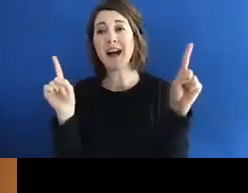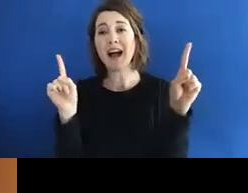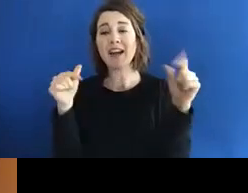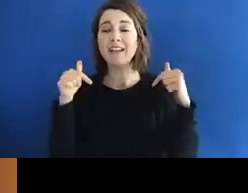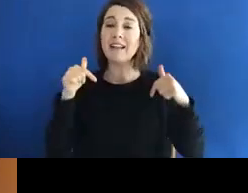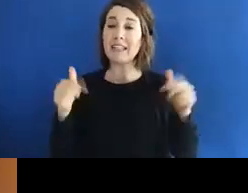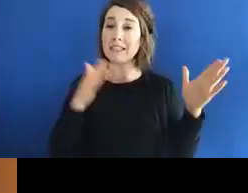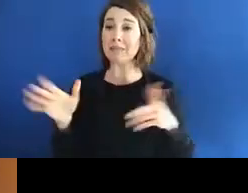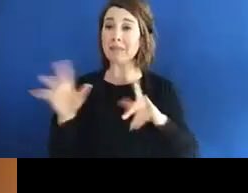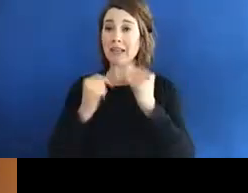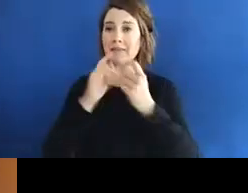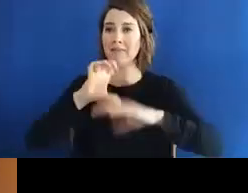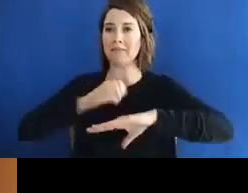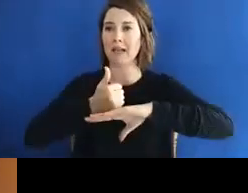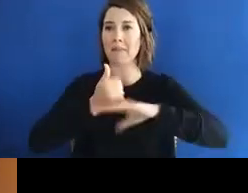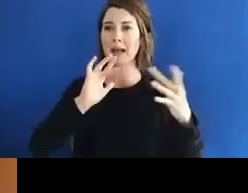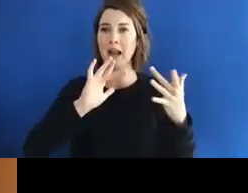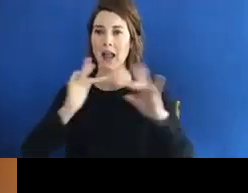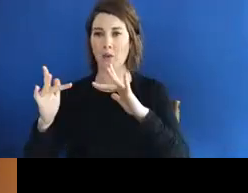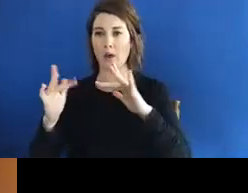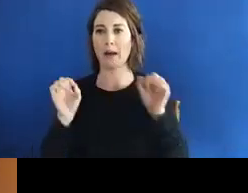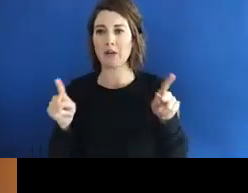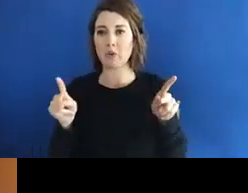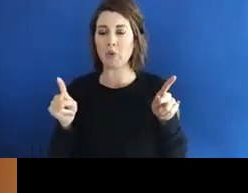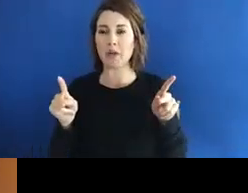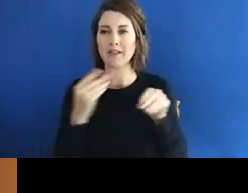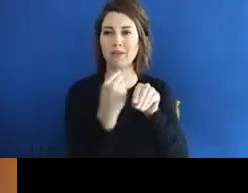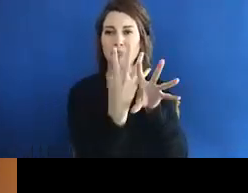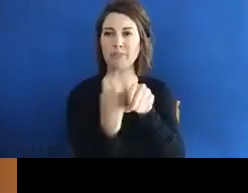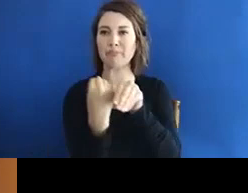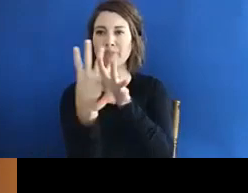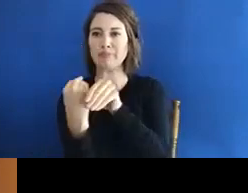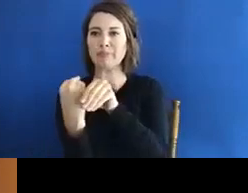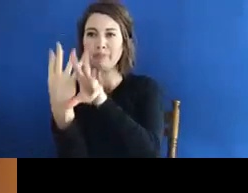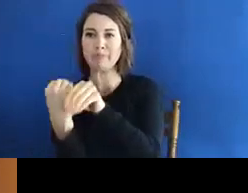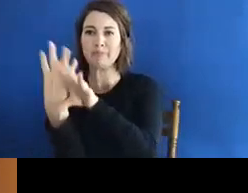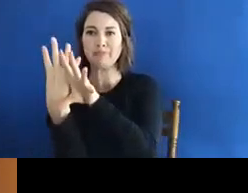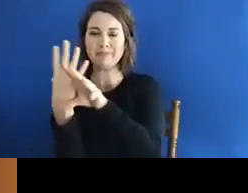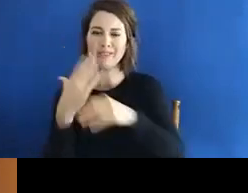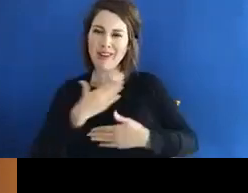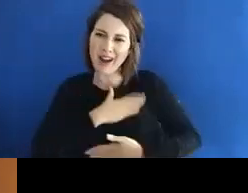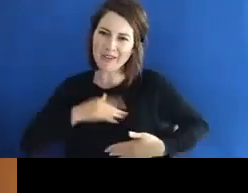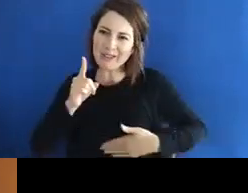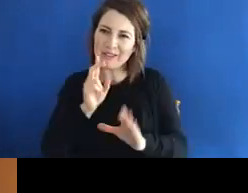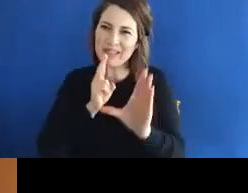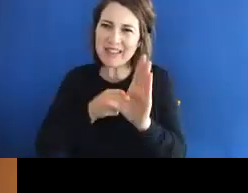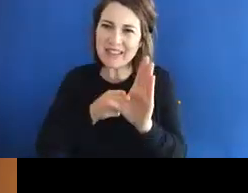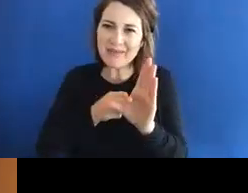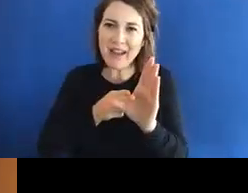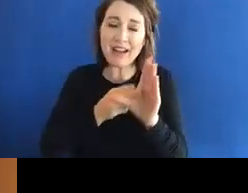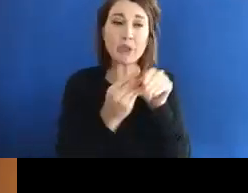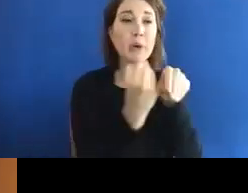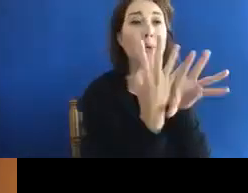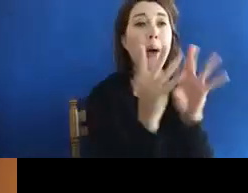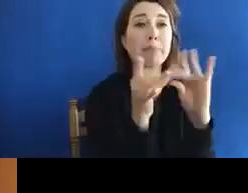of opportunities to network through the virtual platform, and I encourage you to participate and meet colleagues from other states. I have been